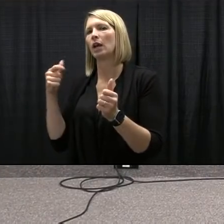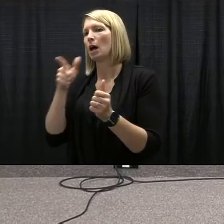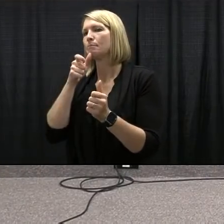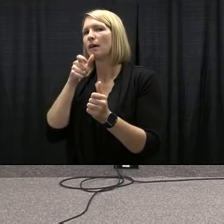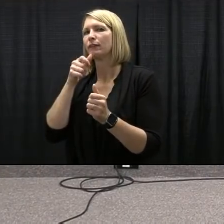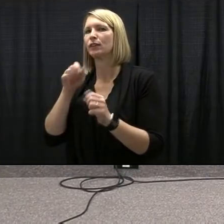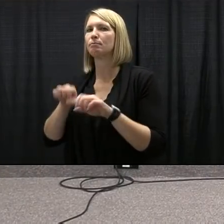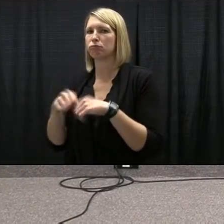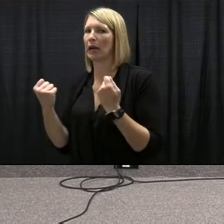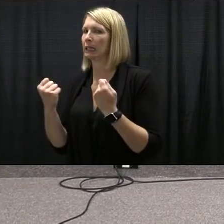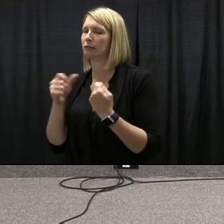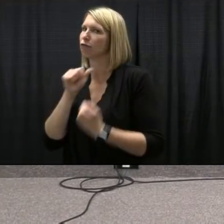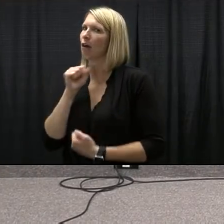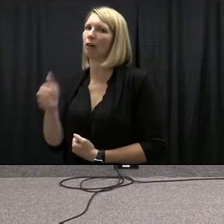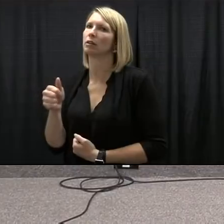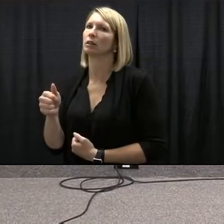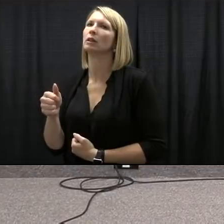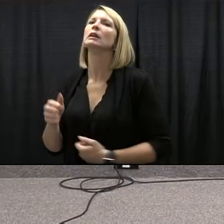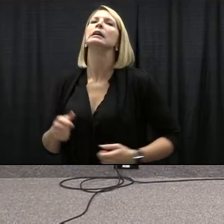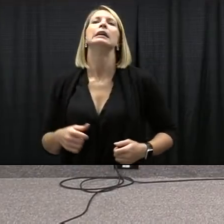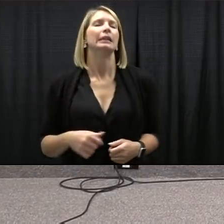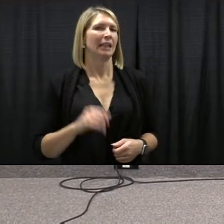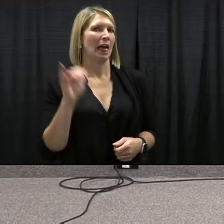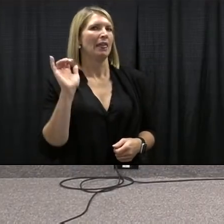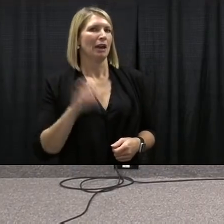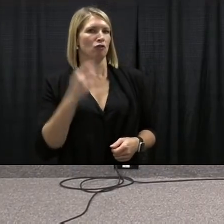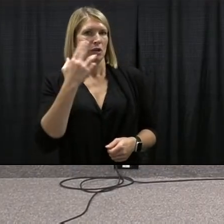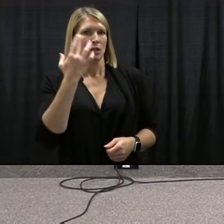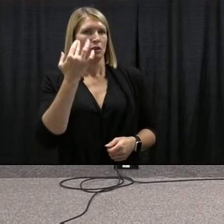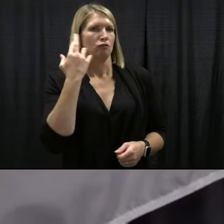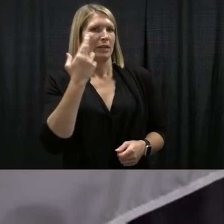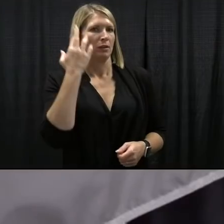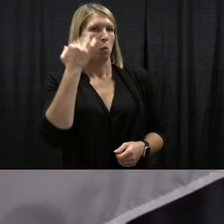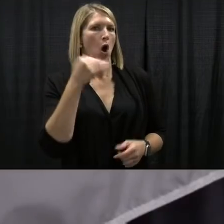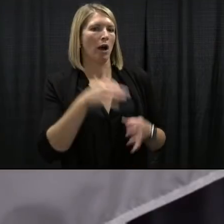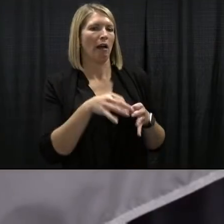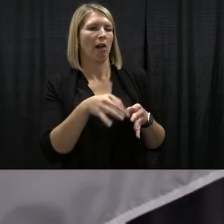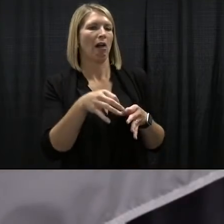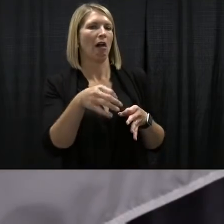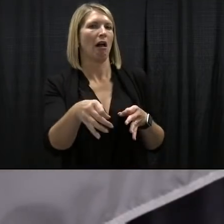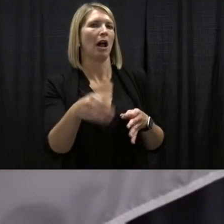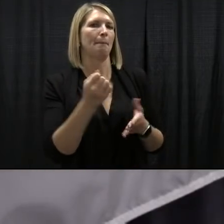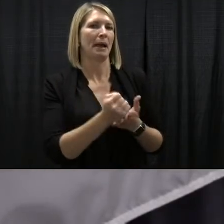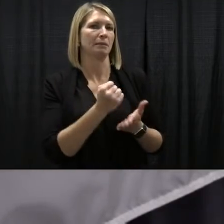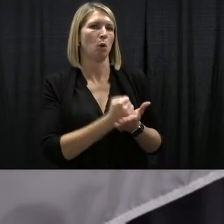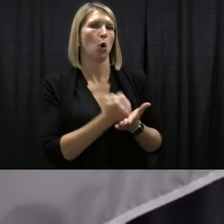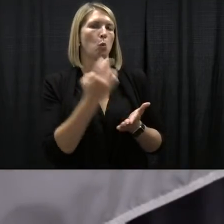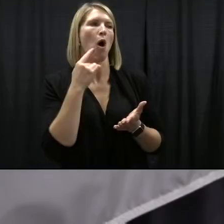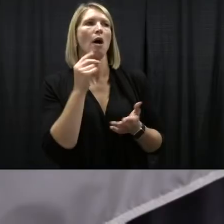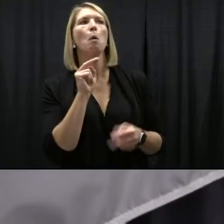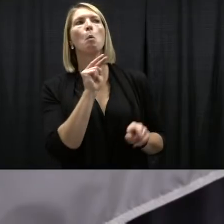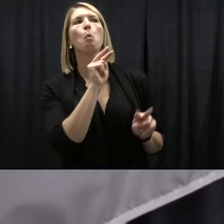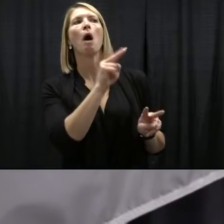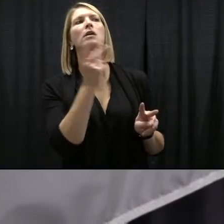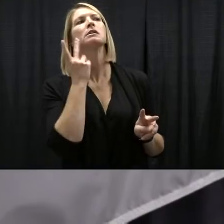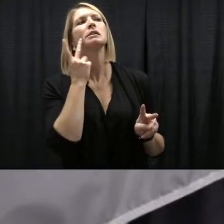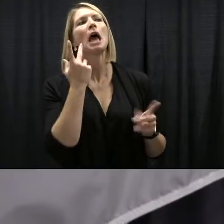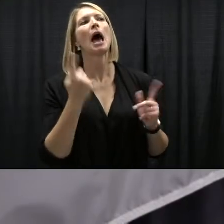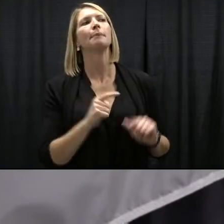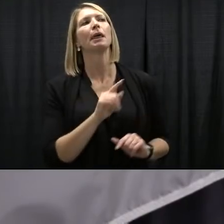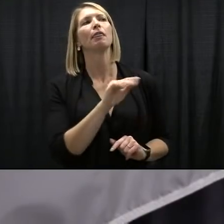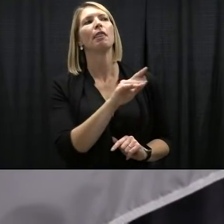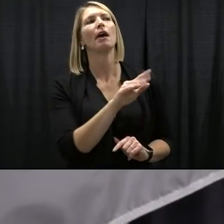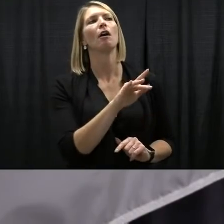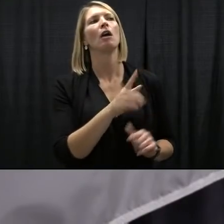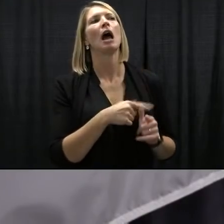the kinks worked out somewhere else, so to speak, instead of recreating the wheel. We know anytime there's a piece of new technology, there's going to be